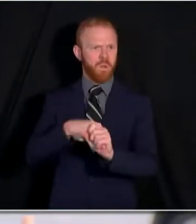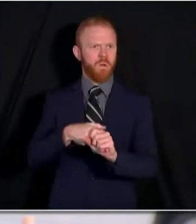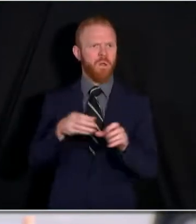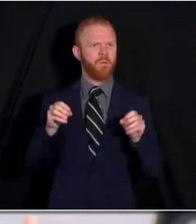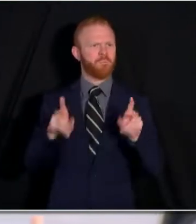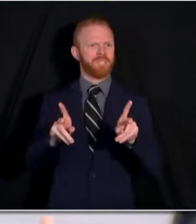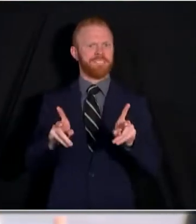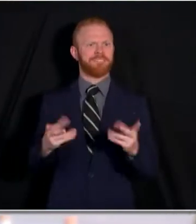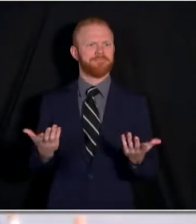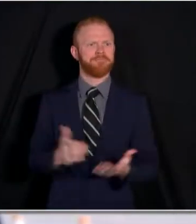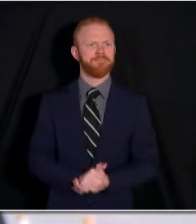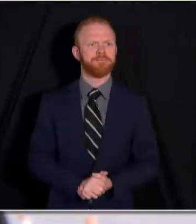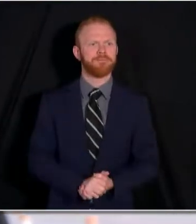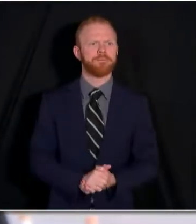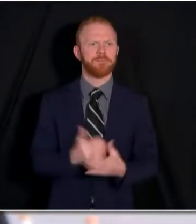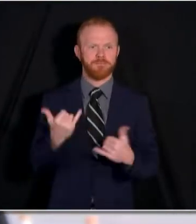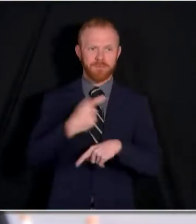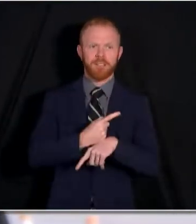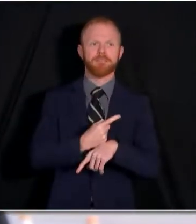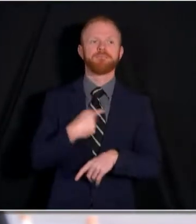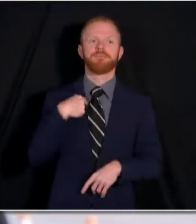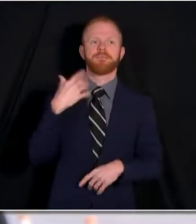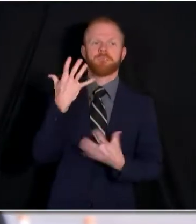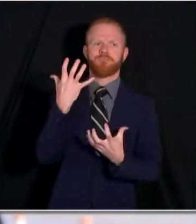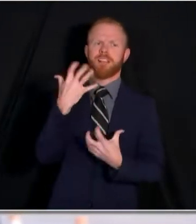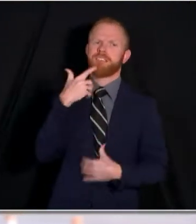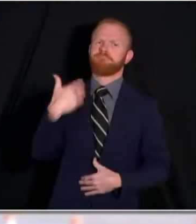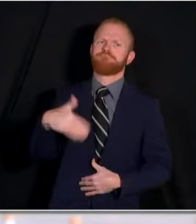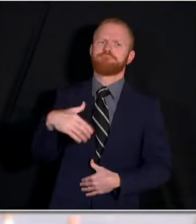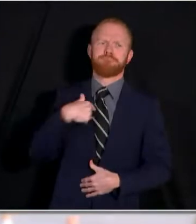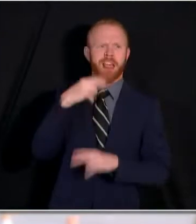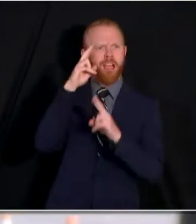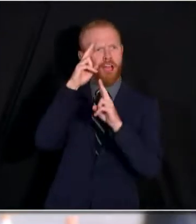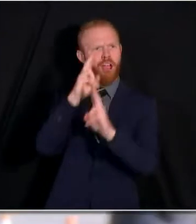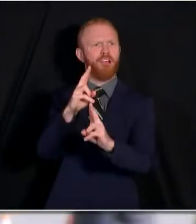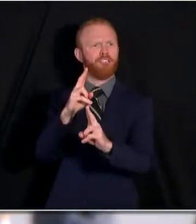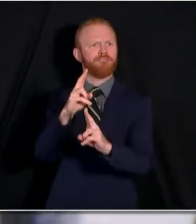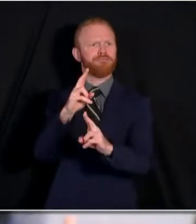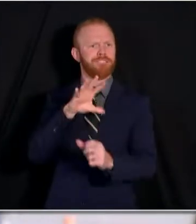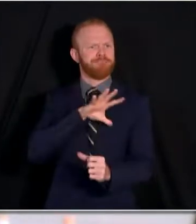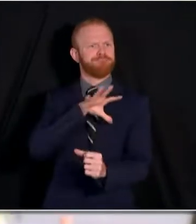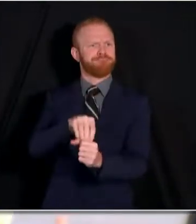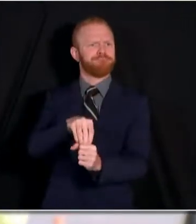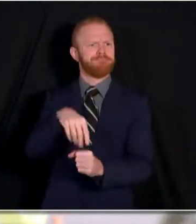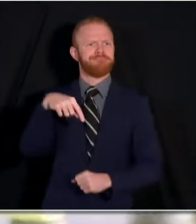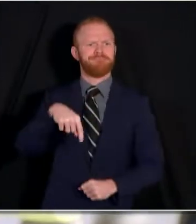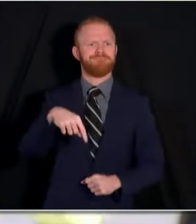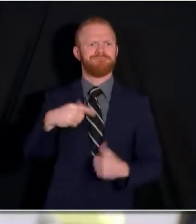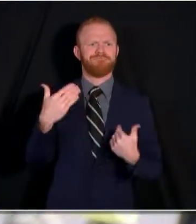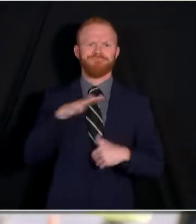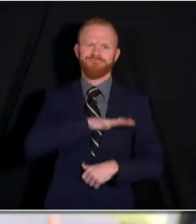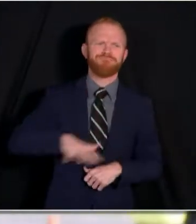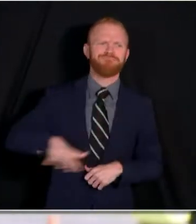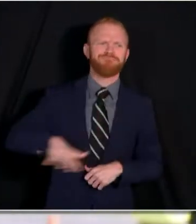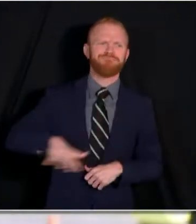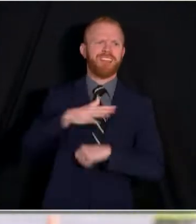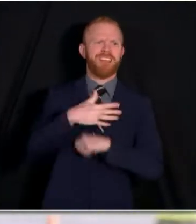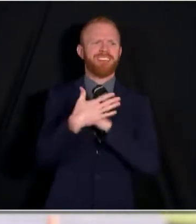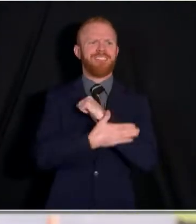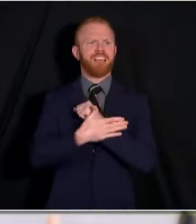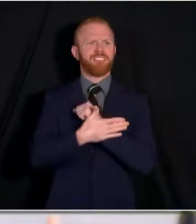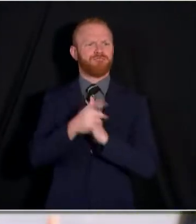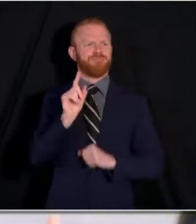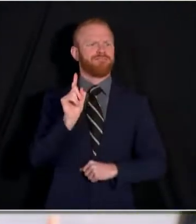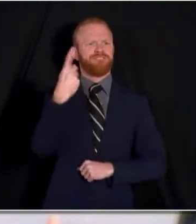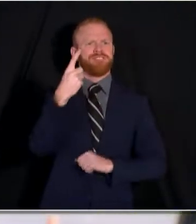today. I'd like to say it's an honor, actually, to be part of the nation's first state-led,